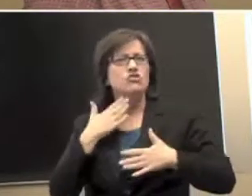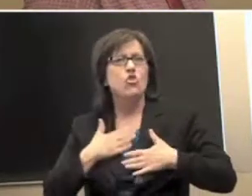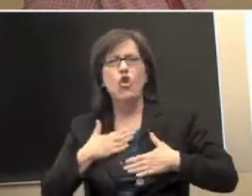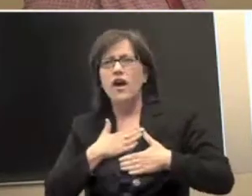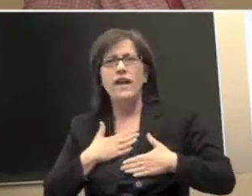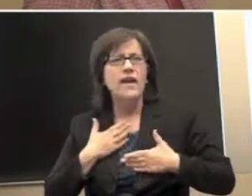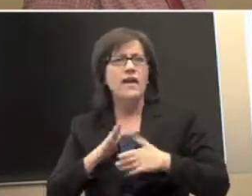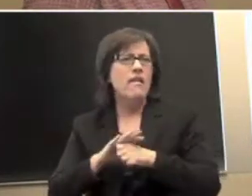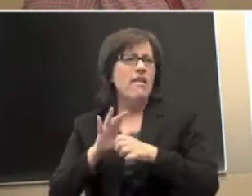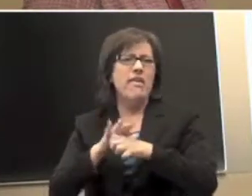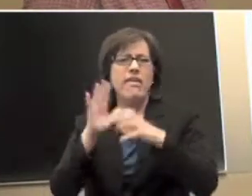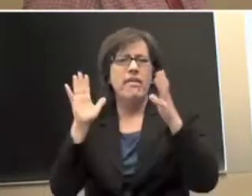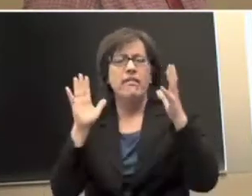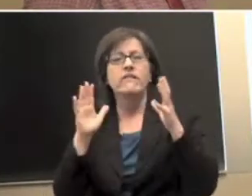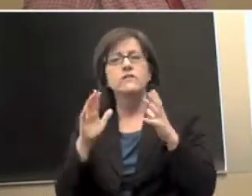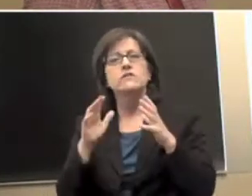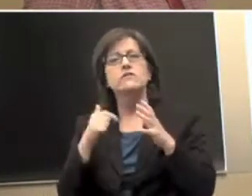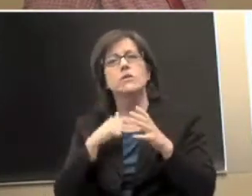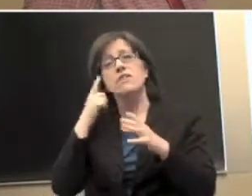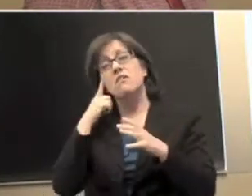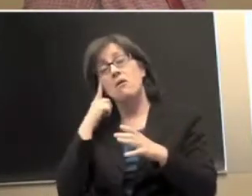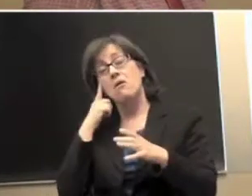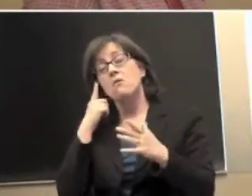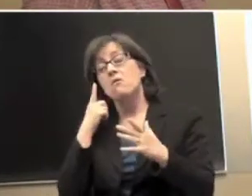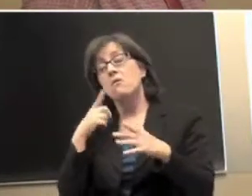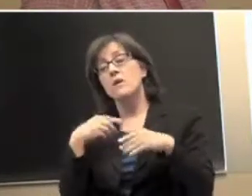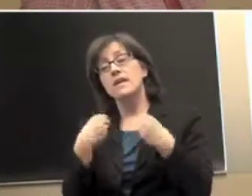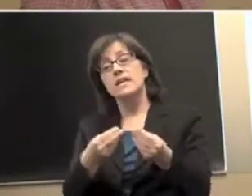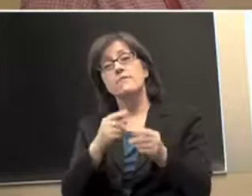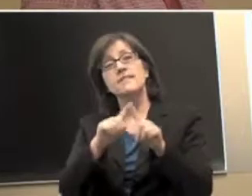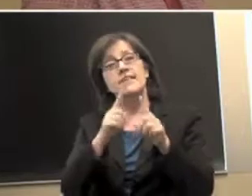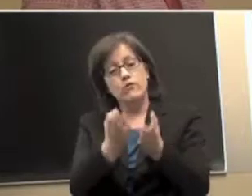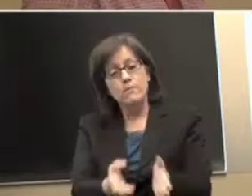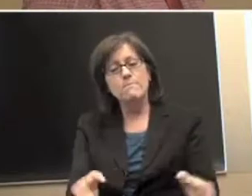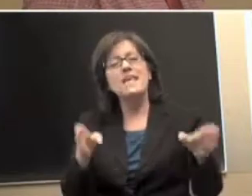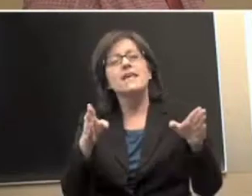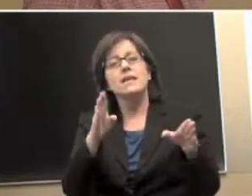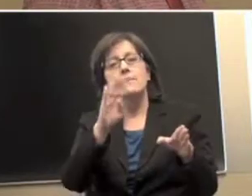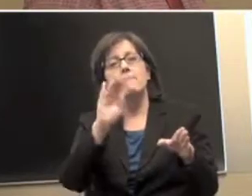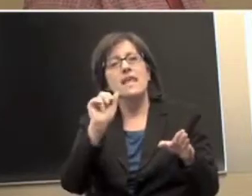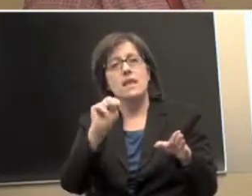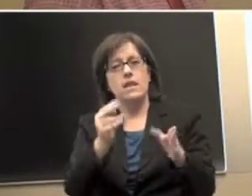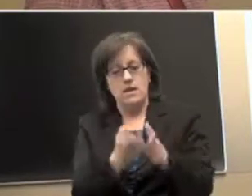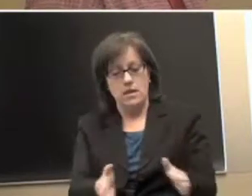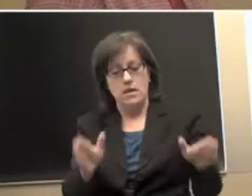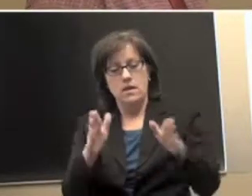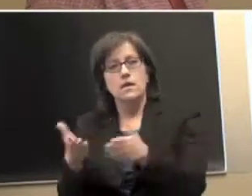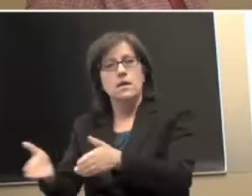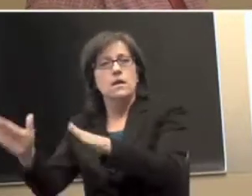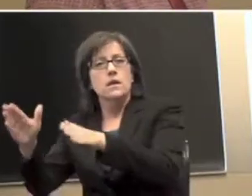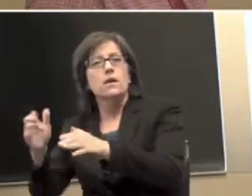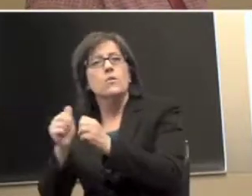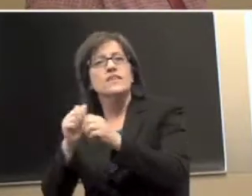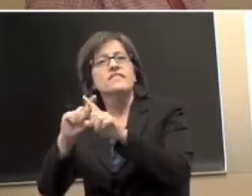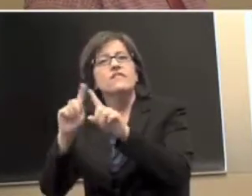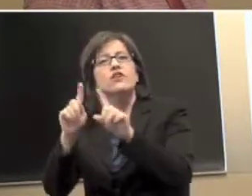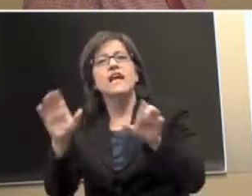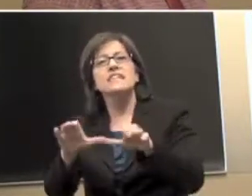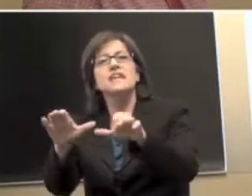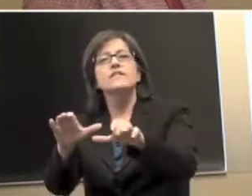we thought we could give different bins with different activities in them. So we would start